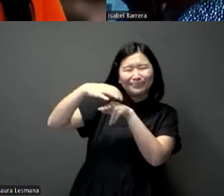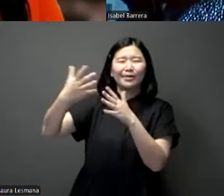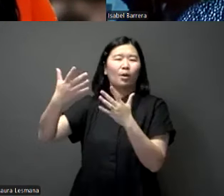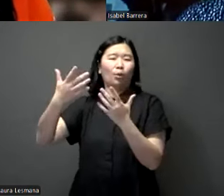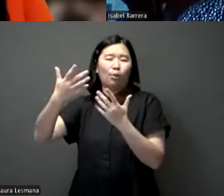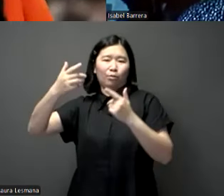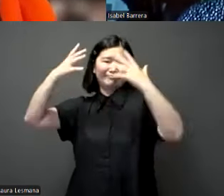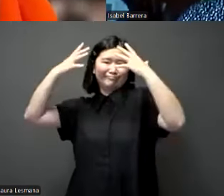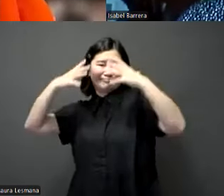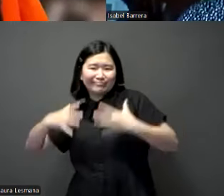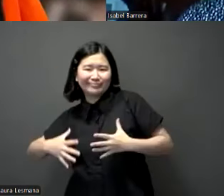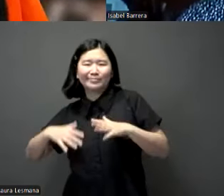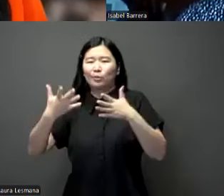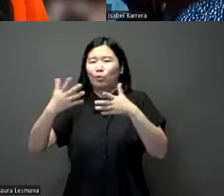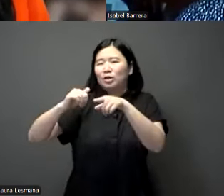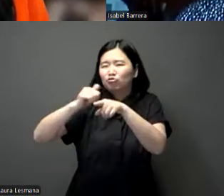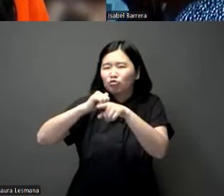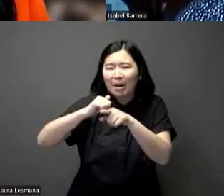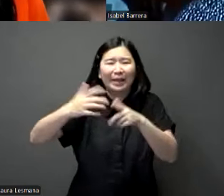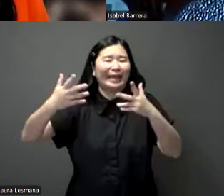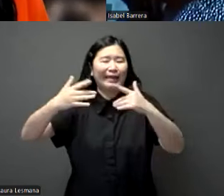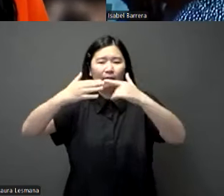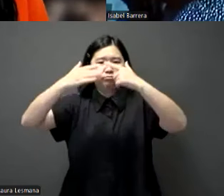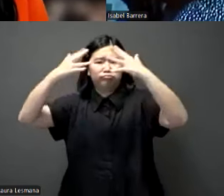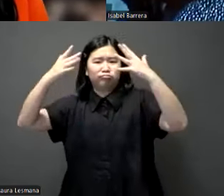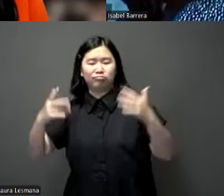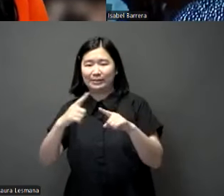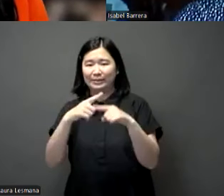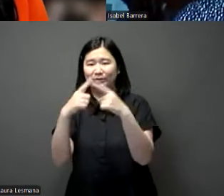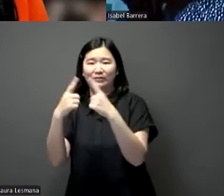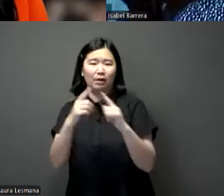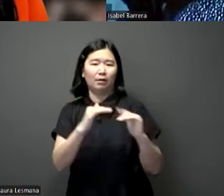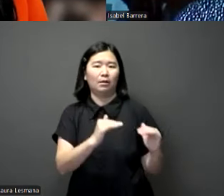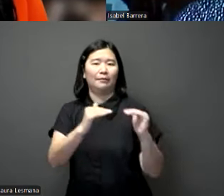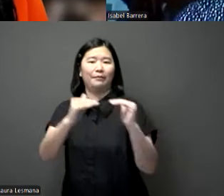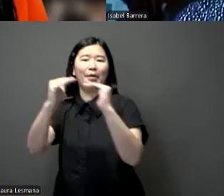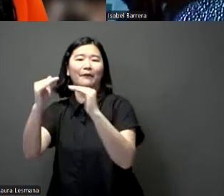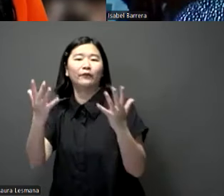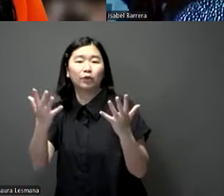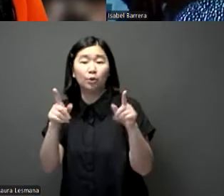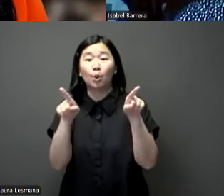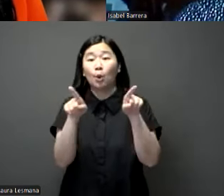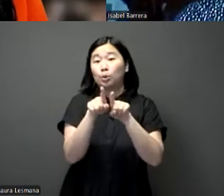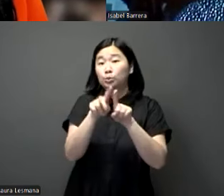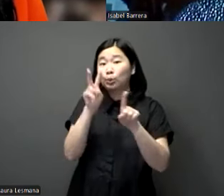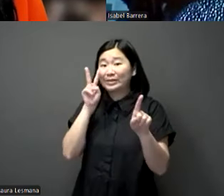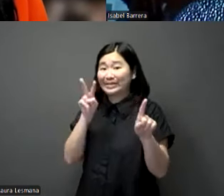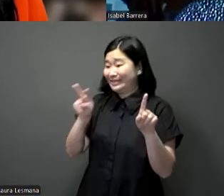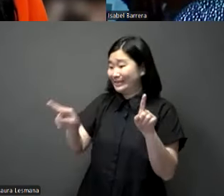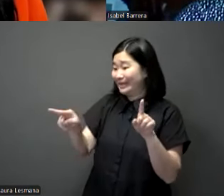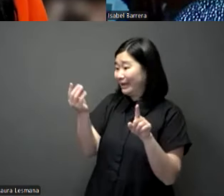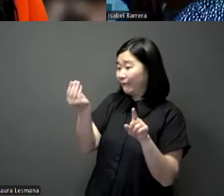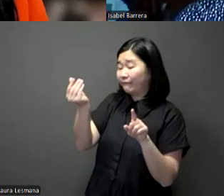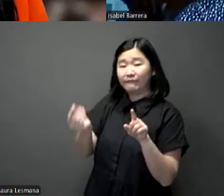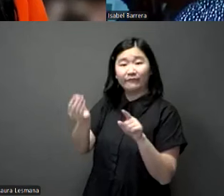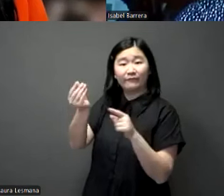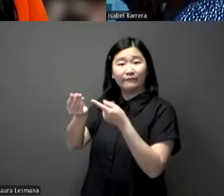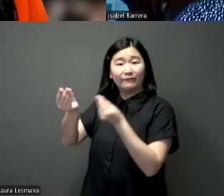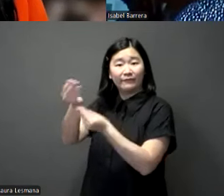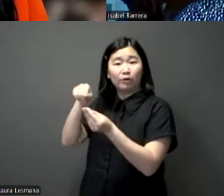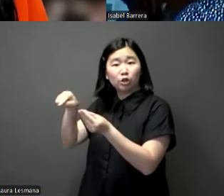bill likewise is updated every 3 years. And we as a team have to look at the problems. What are the interventions and what are